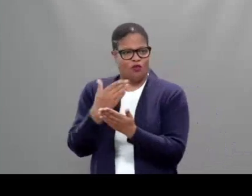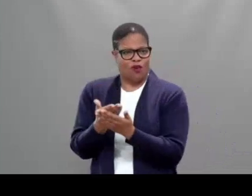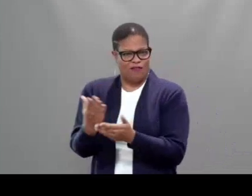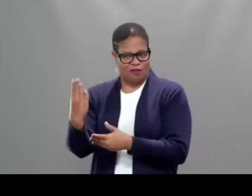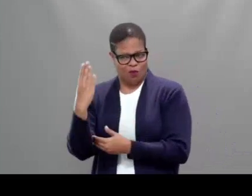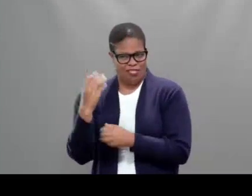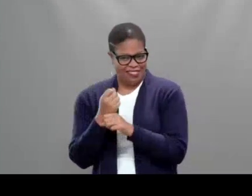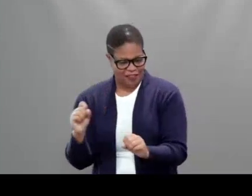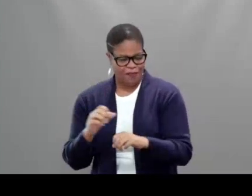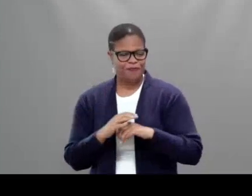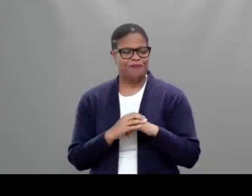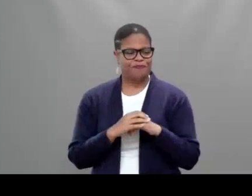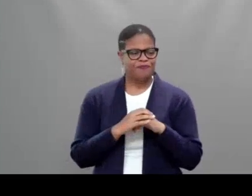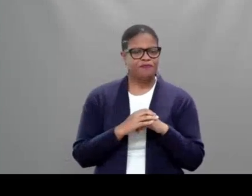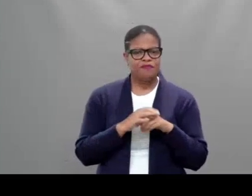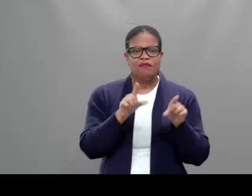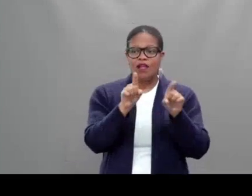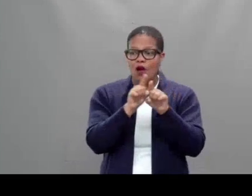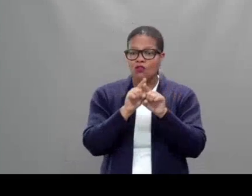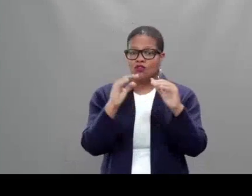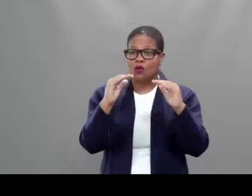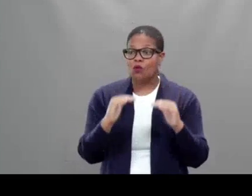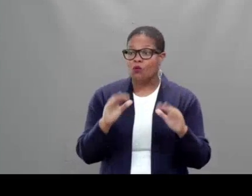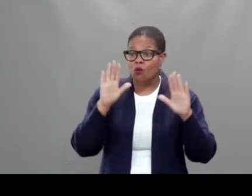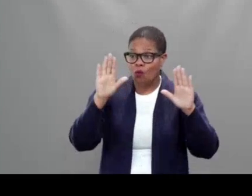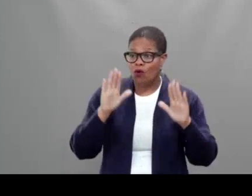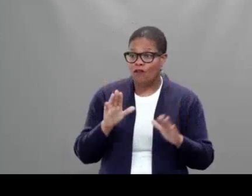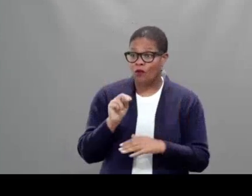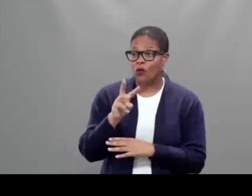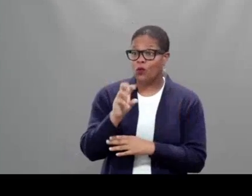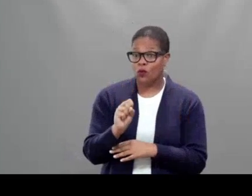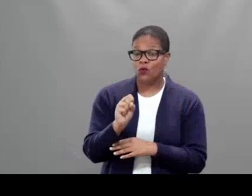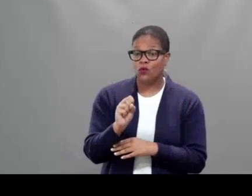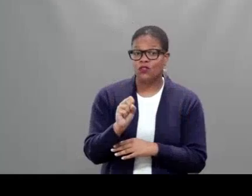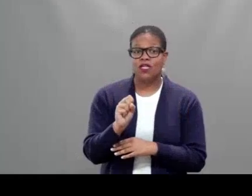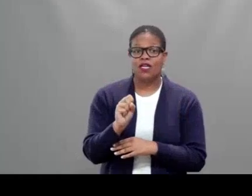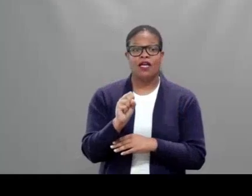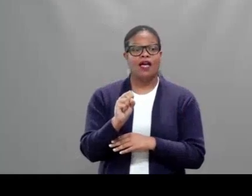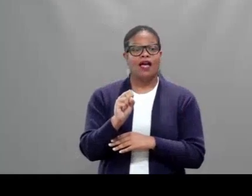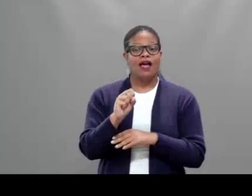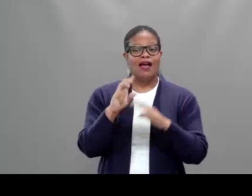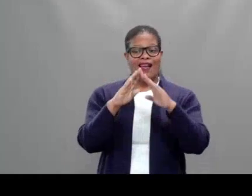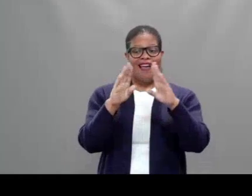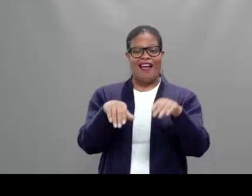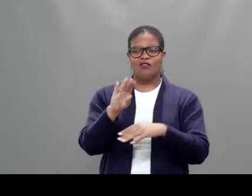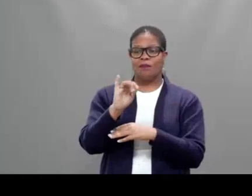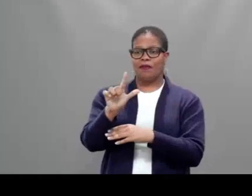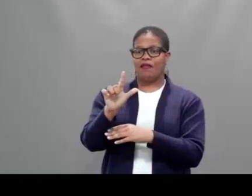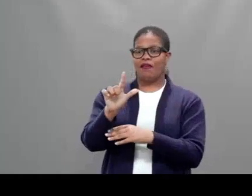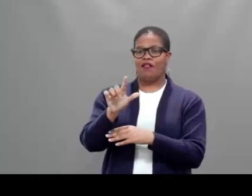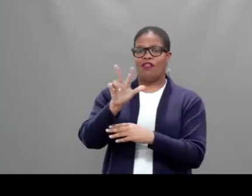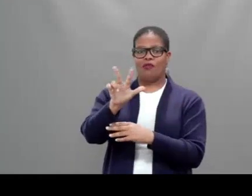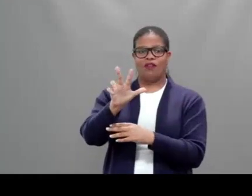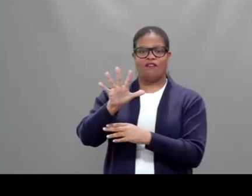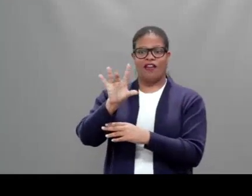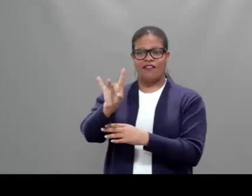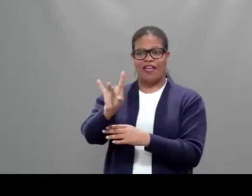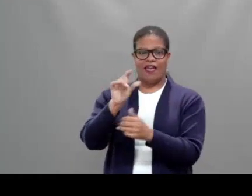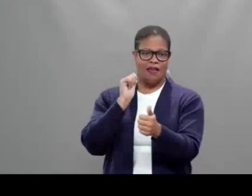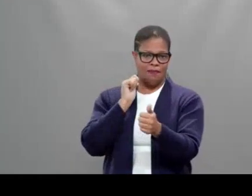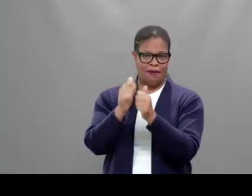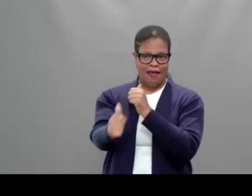We also have wonderful news to share. The House Bill 358 was